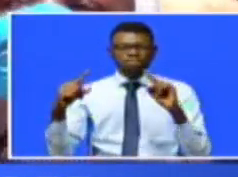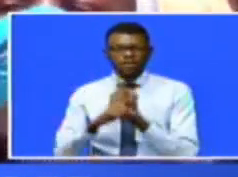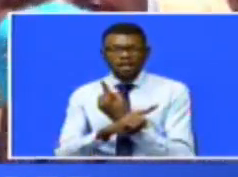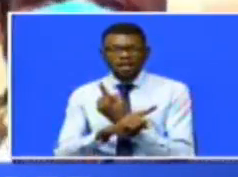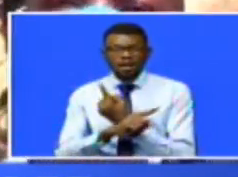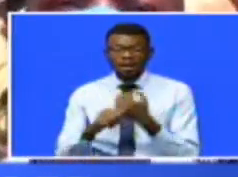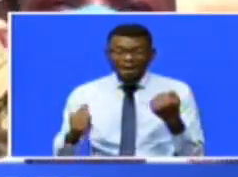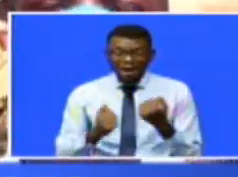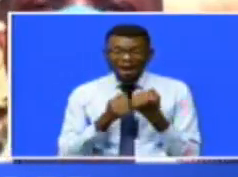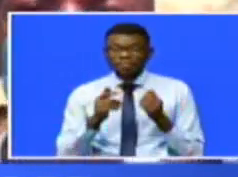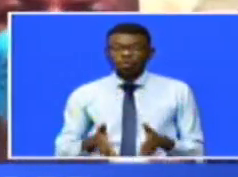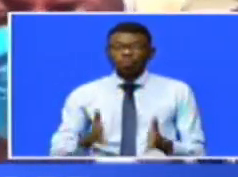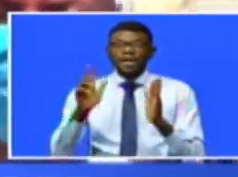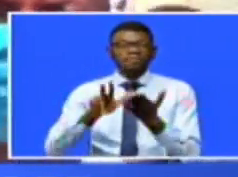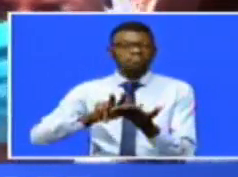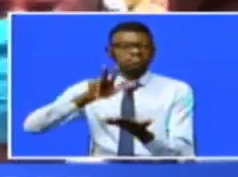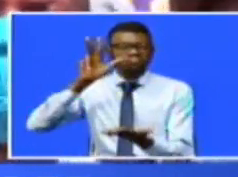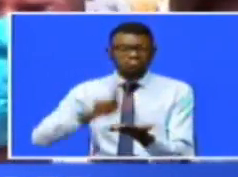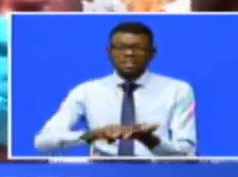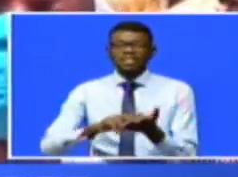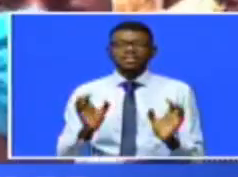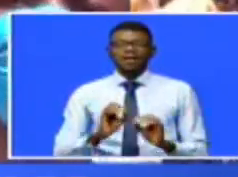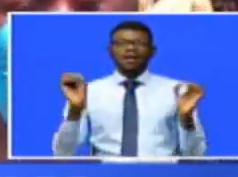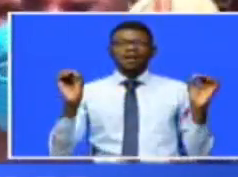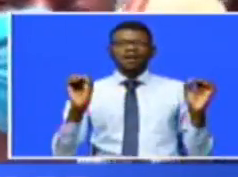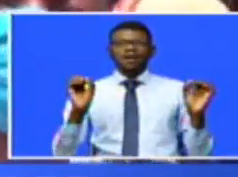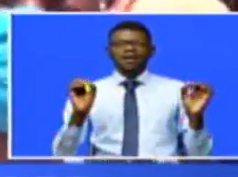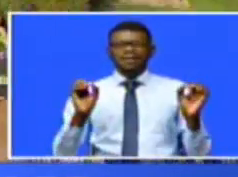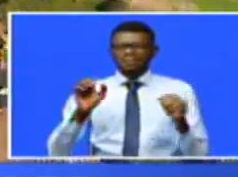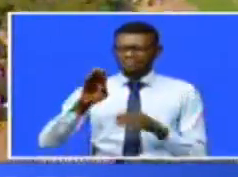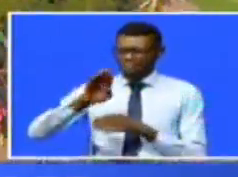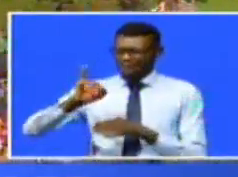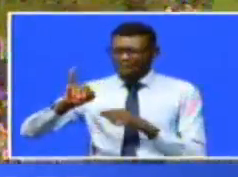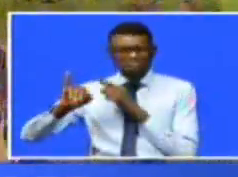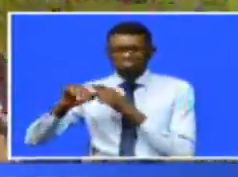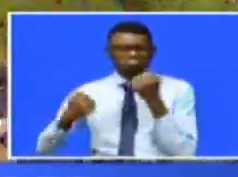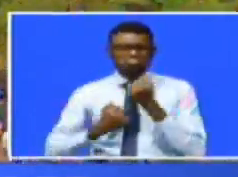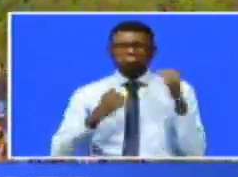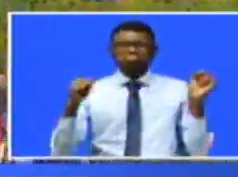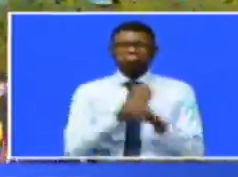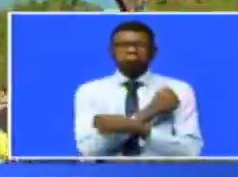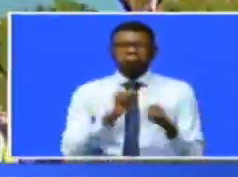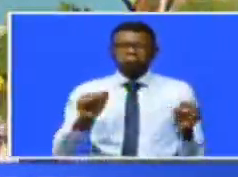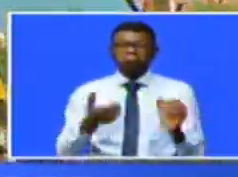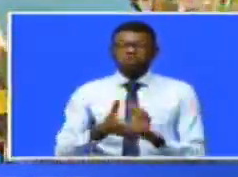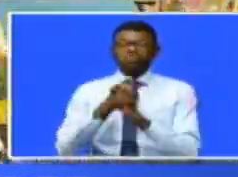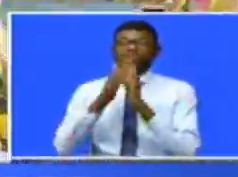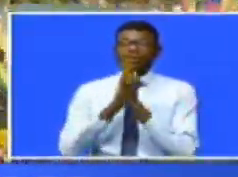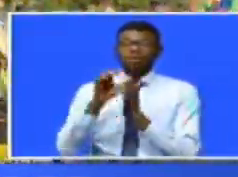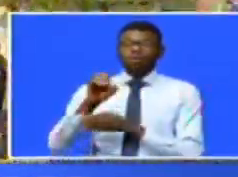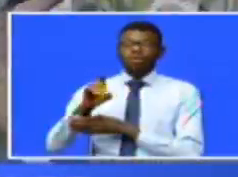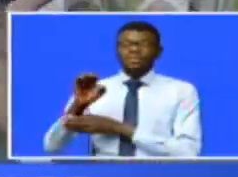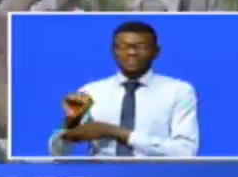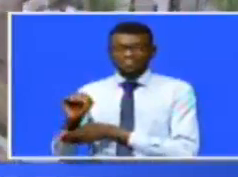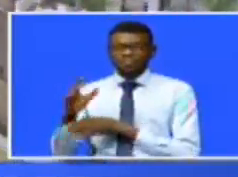we don't pass this formula, then we shall reconsider our stand in BBI. Jubilee and ODM leadership is expected to hold crisis